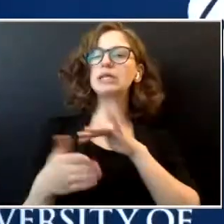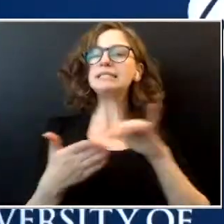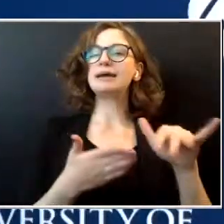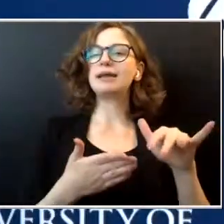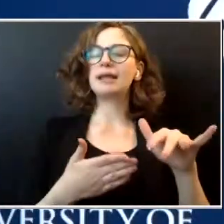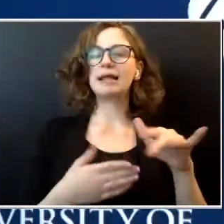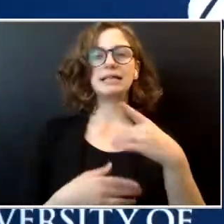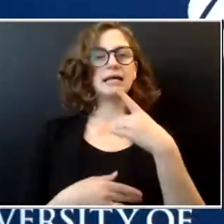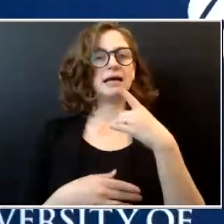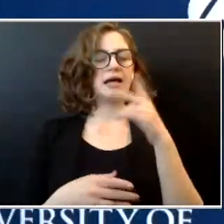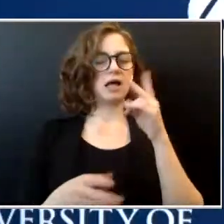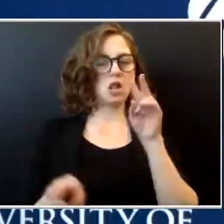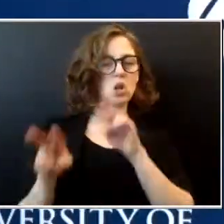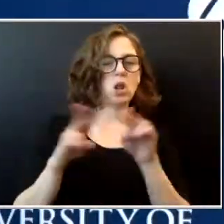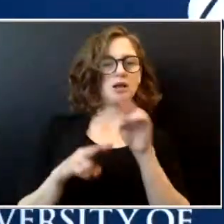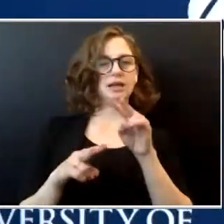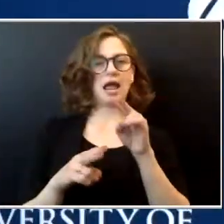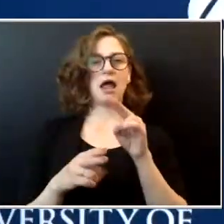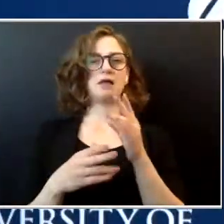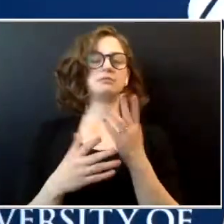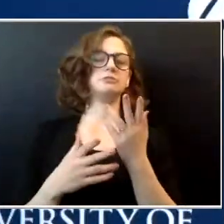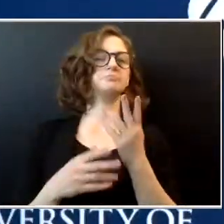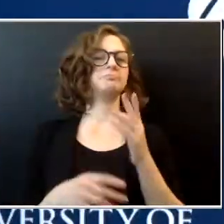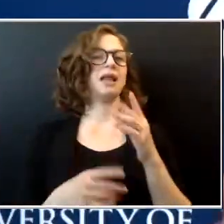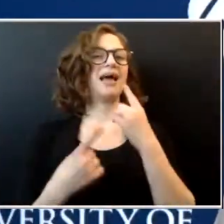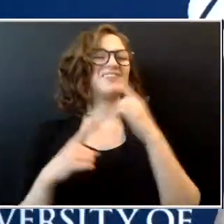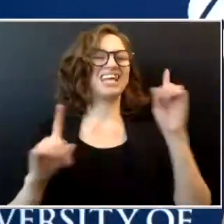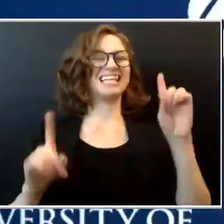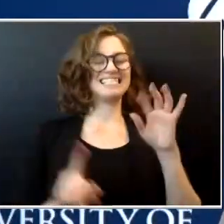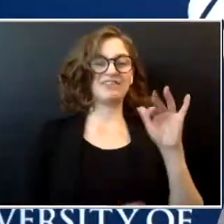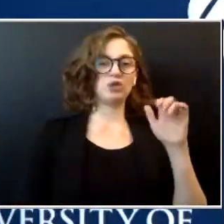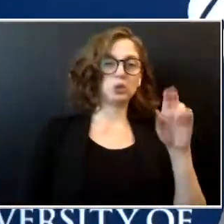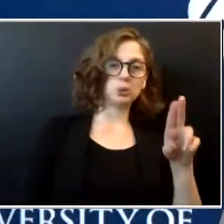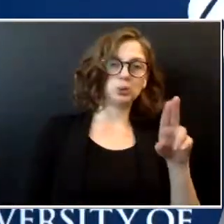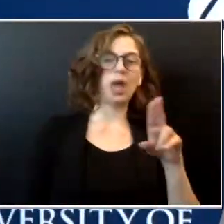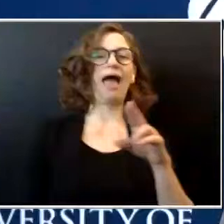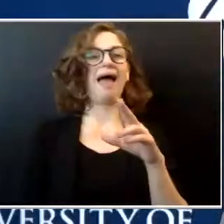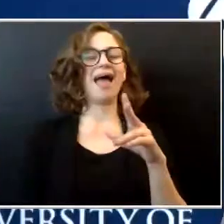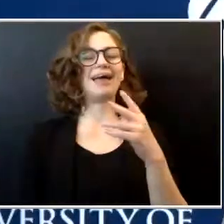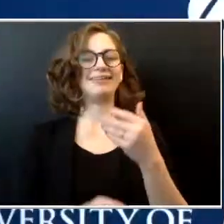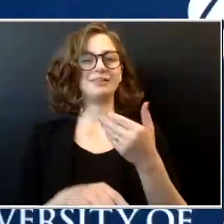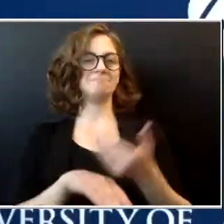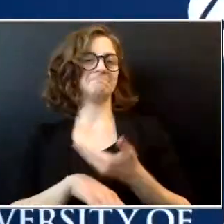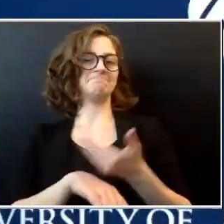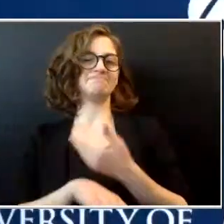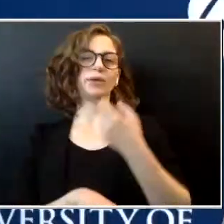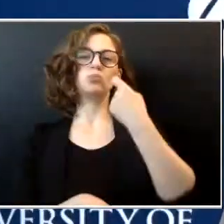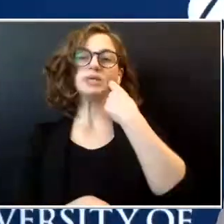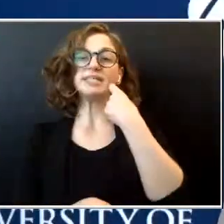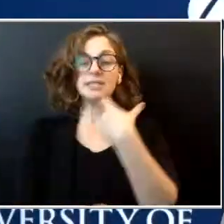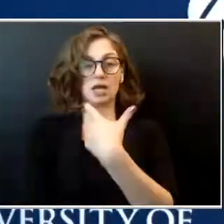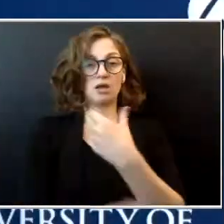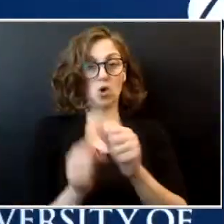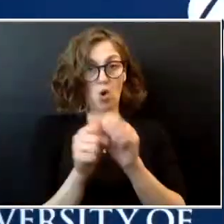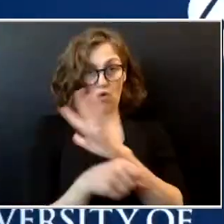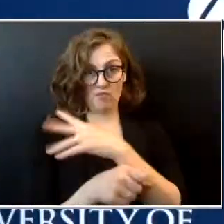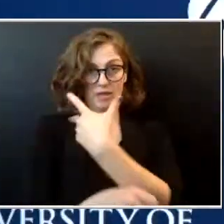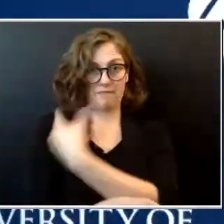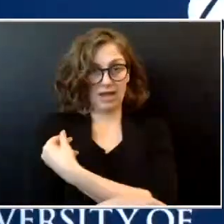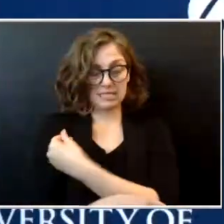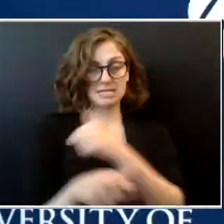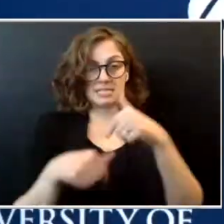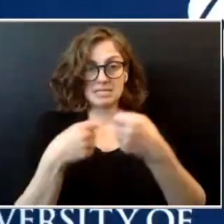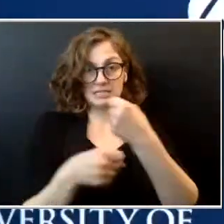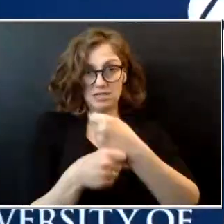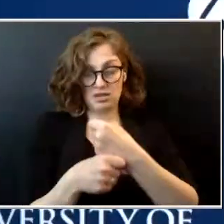both influenza and the updated COVID vaccine for this year. And what they did find was that there was around